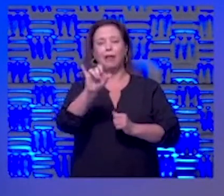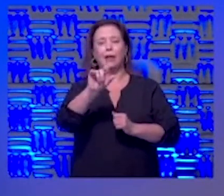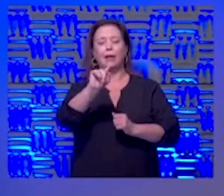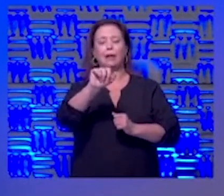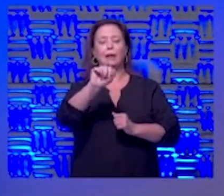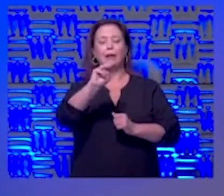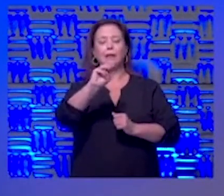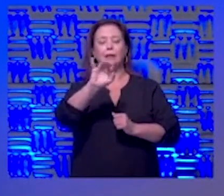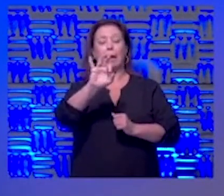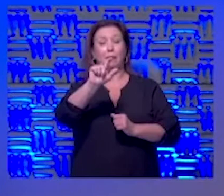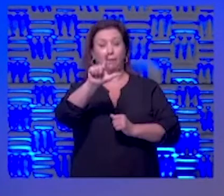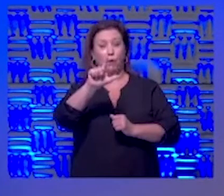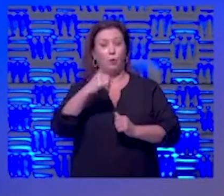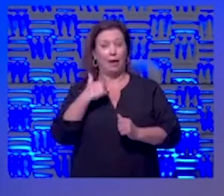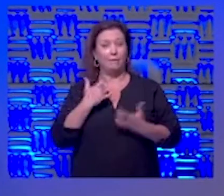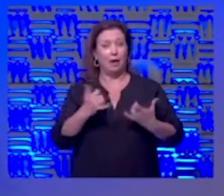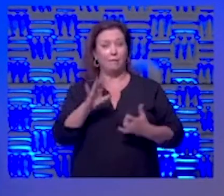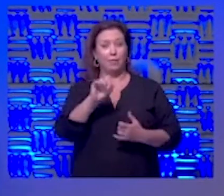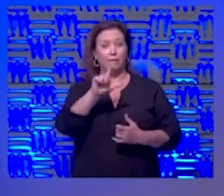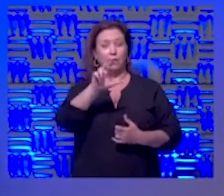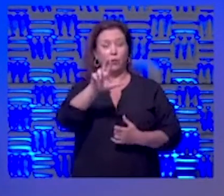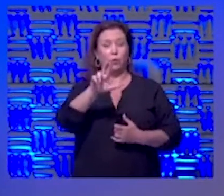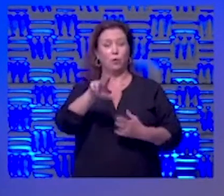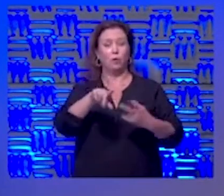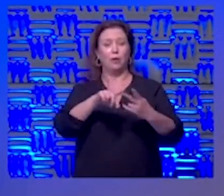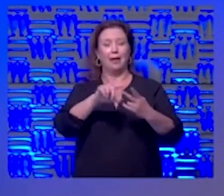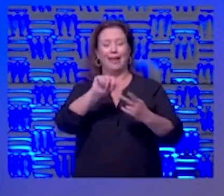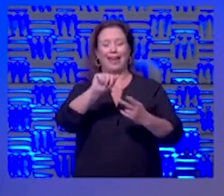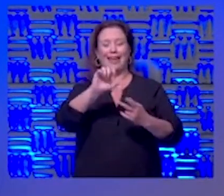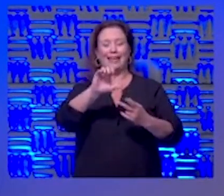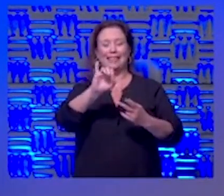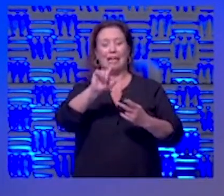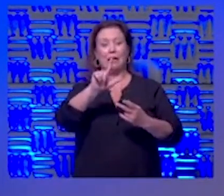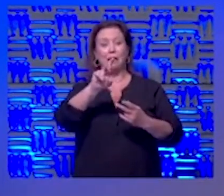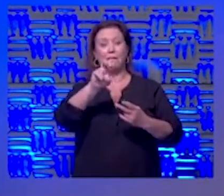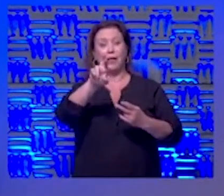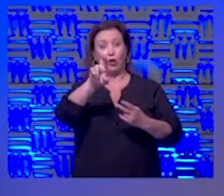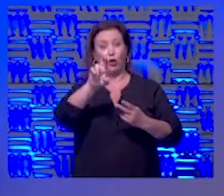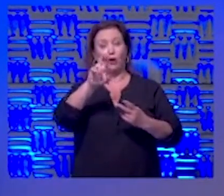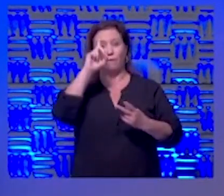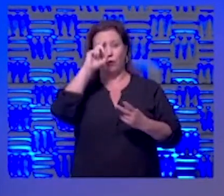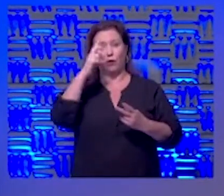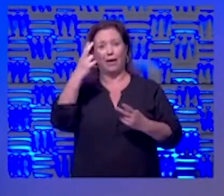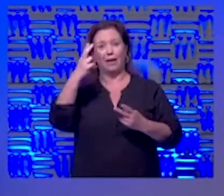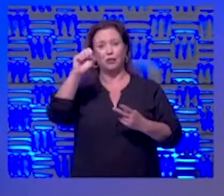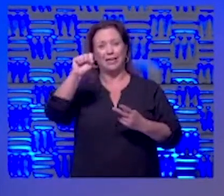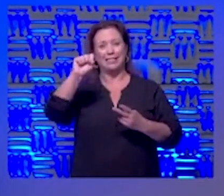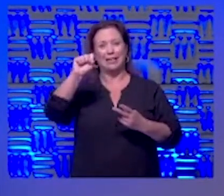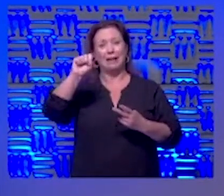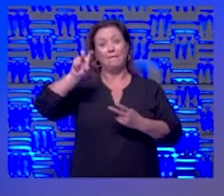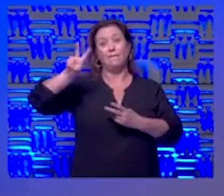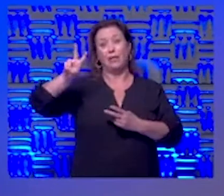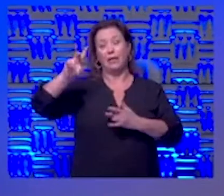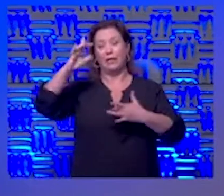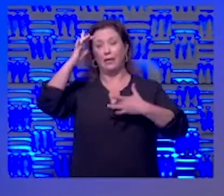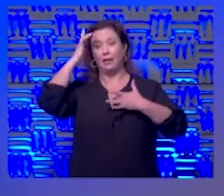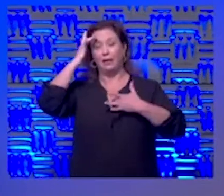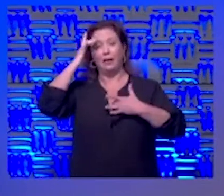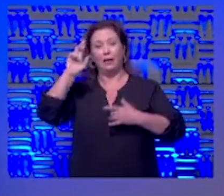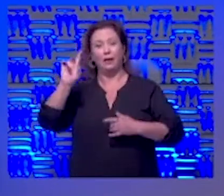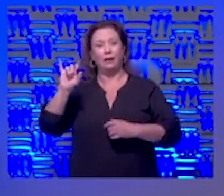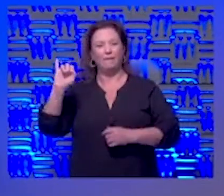that we have for influenza, something like acyclovir that we have for HSV infection and other viral